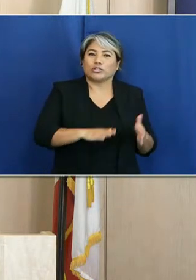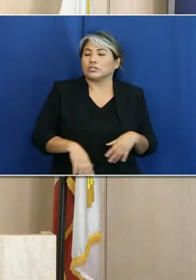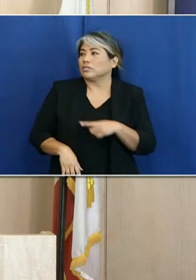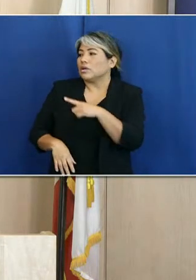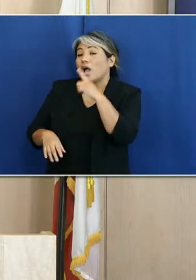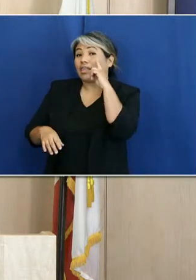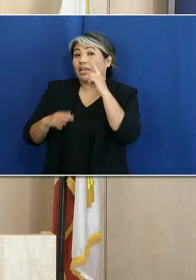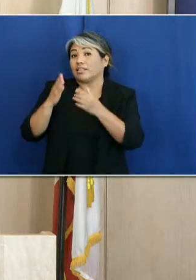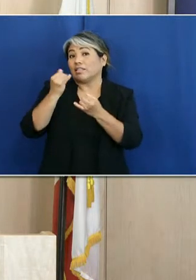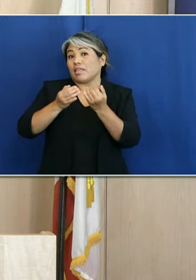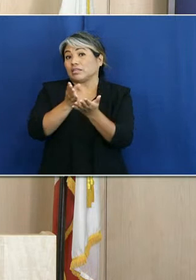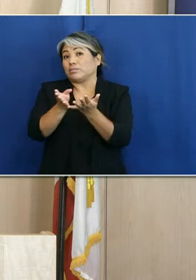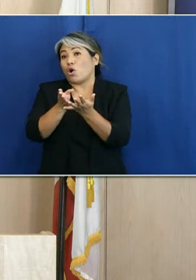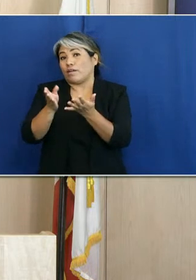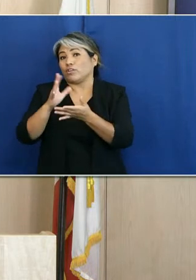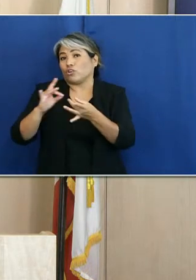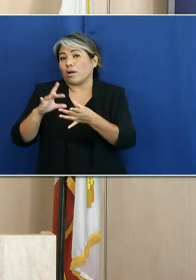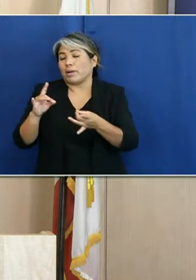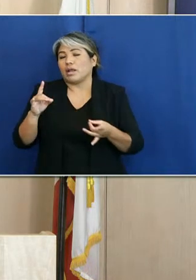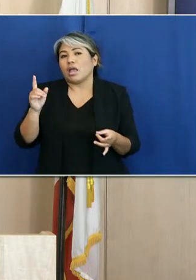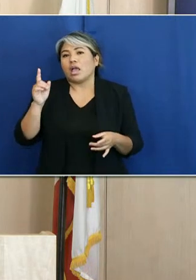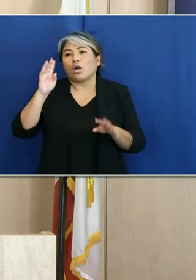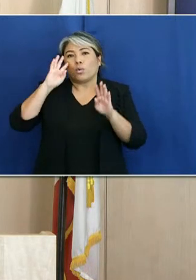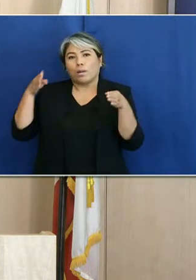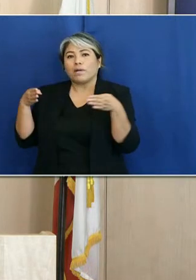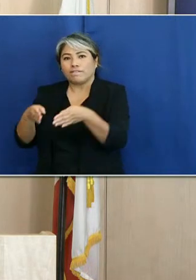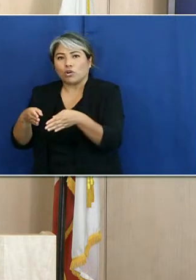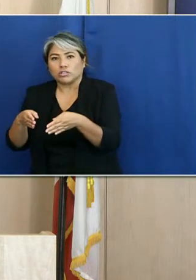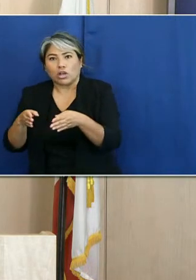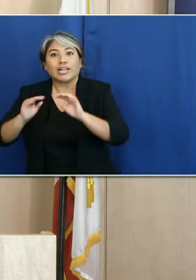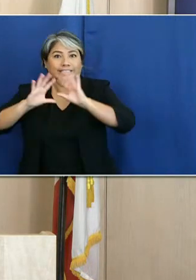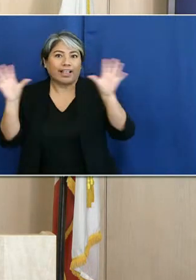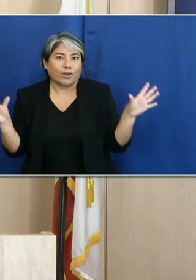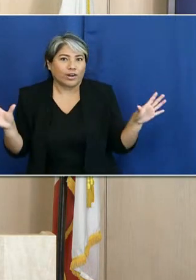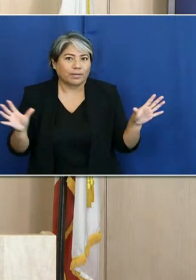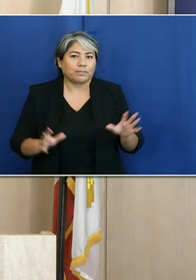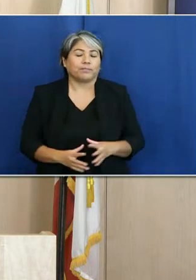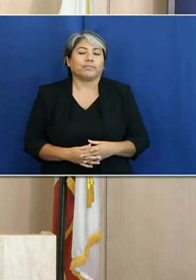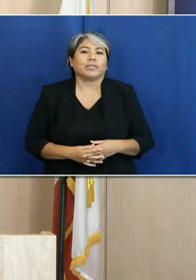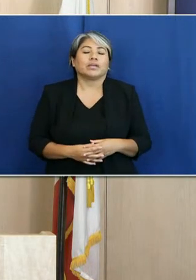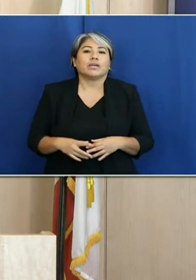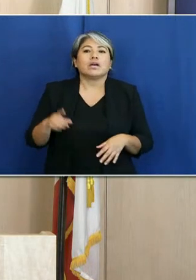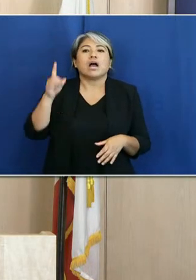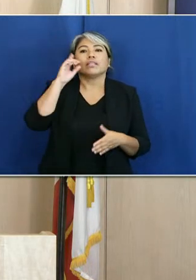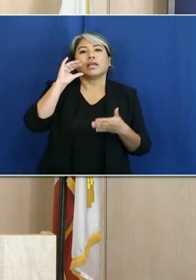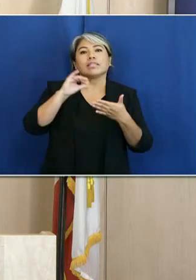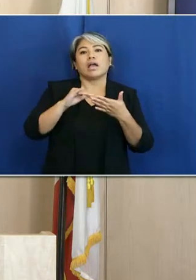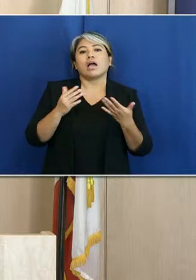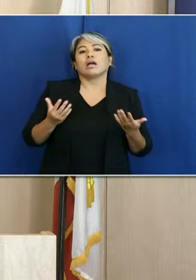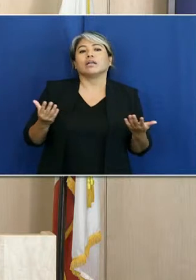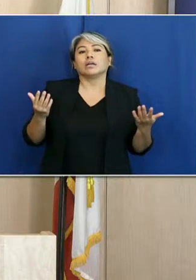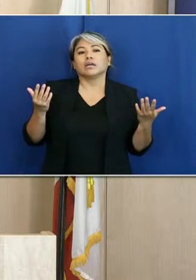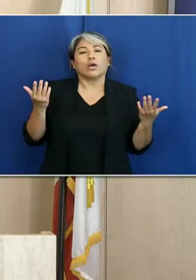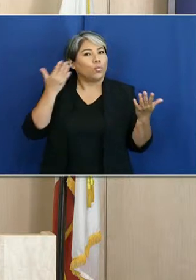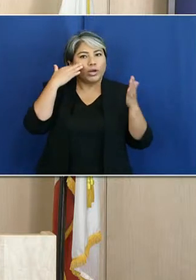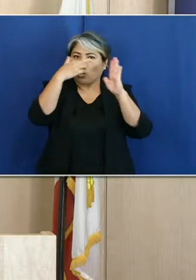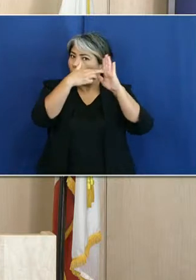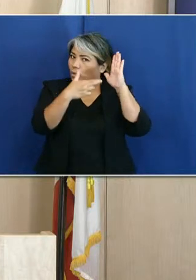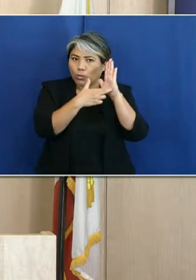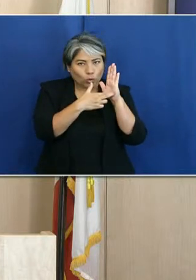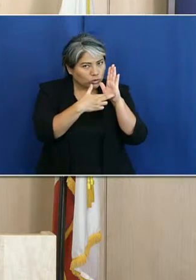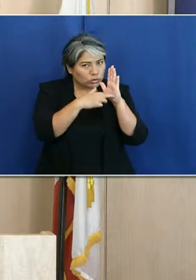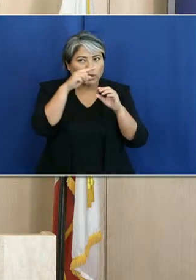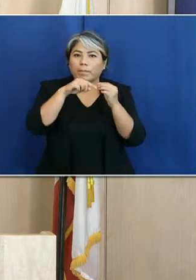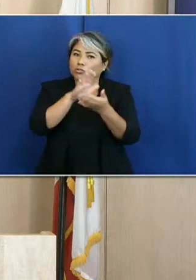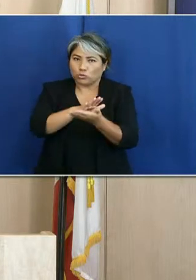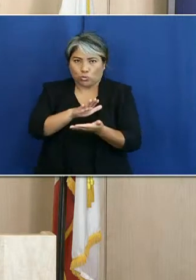part of your comments there, I think, is what I'm really focusing on is clarity. I think, we know what the rules are in regards